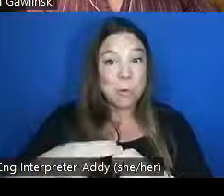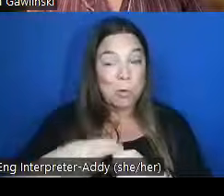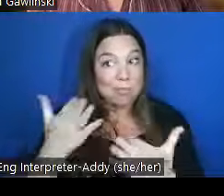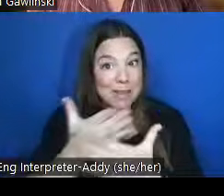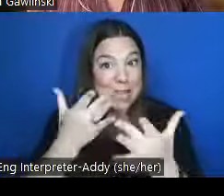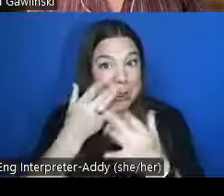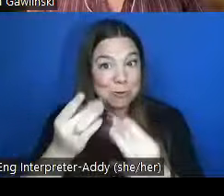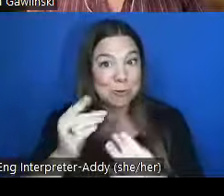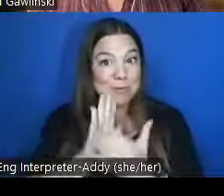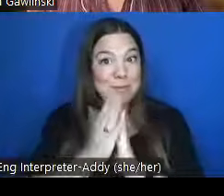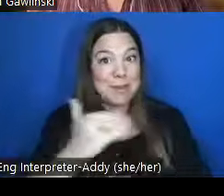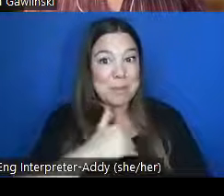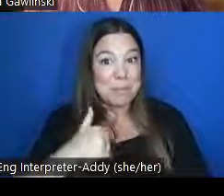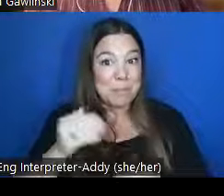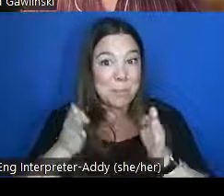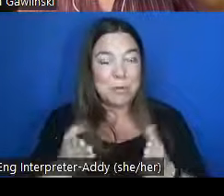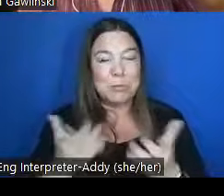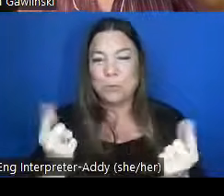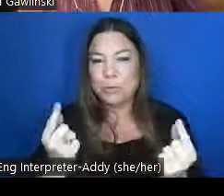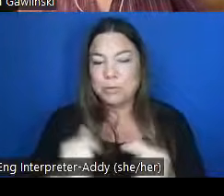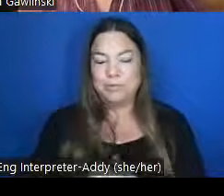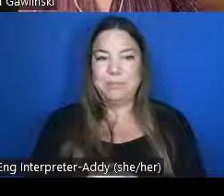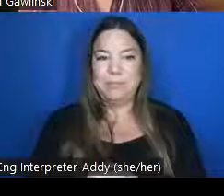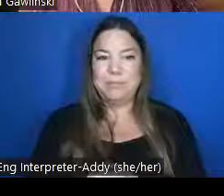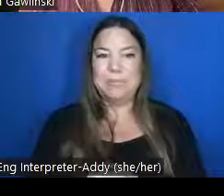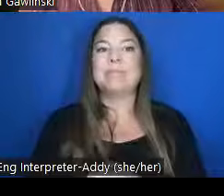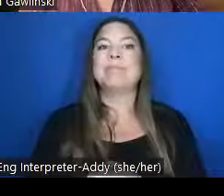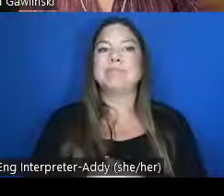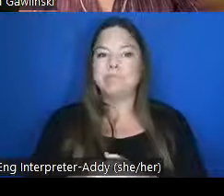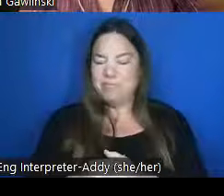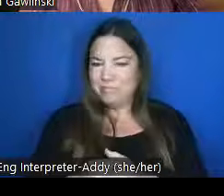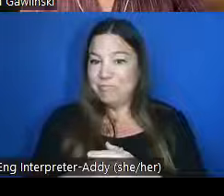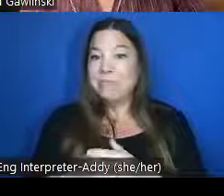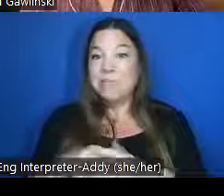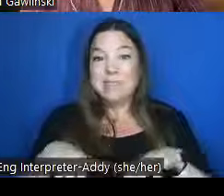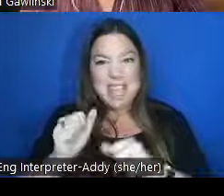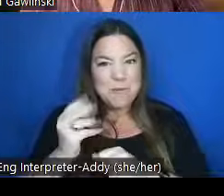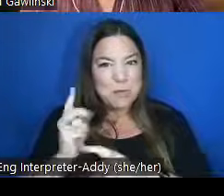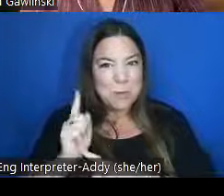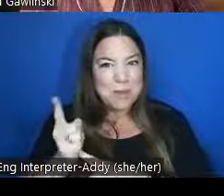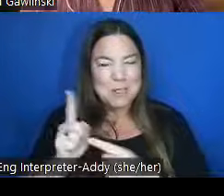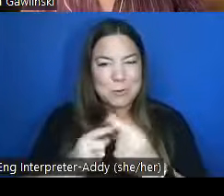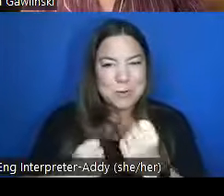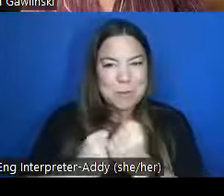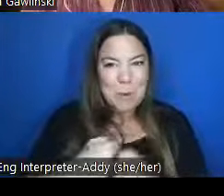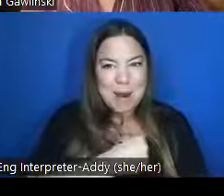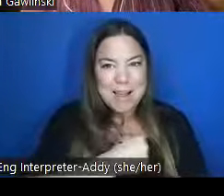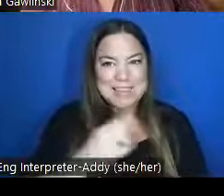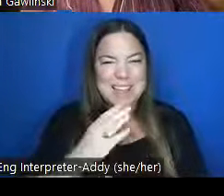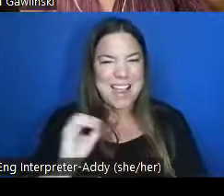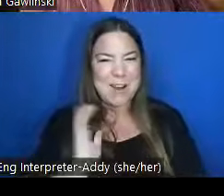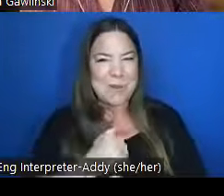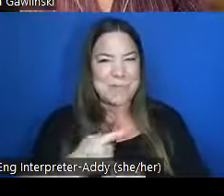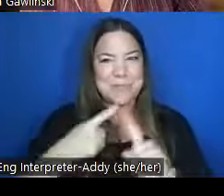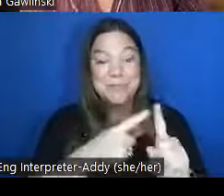interested in doing so, we would appreciate it if you would take a few minutes when and if you can to support the AIA and its mission. You